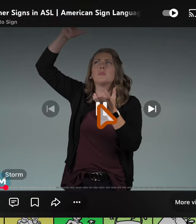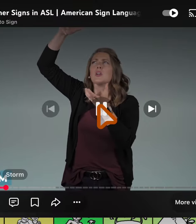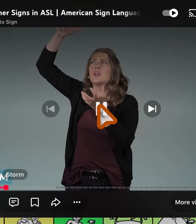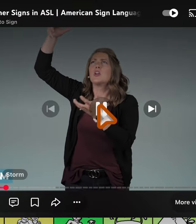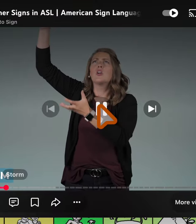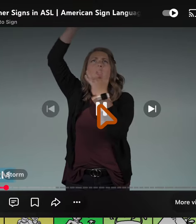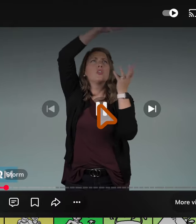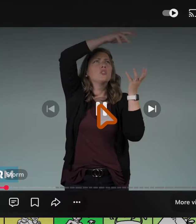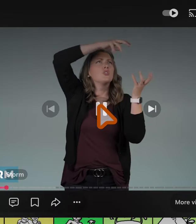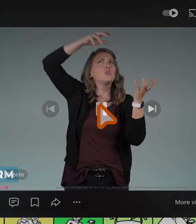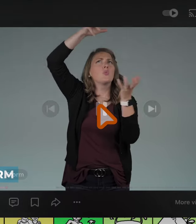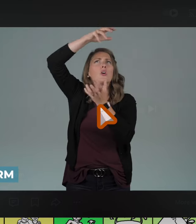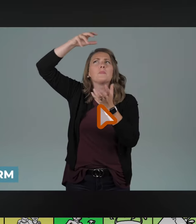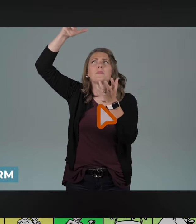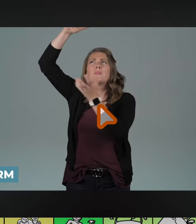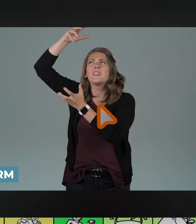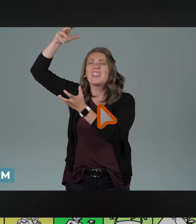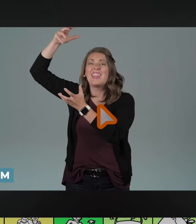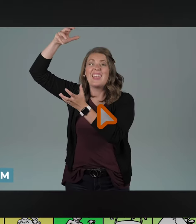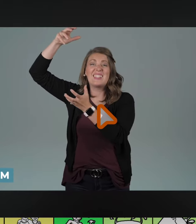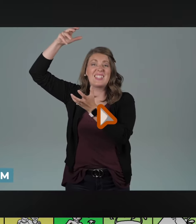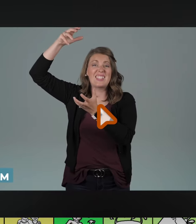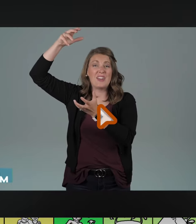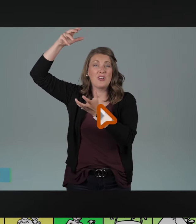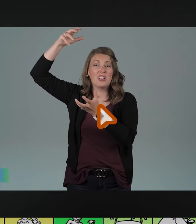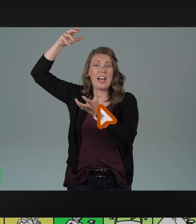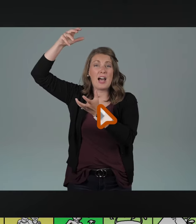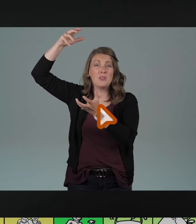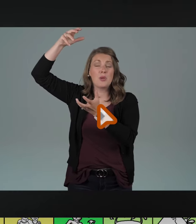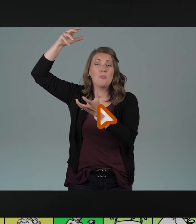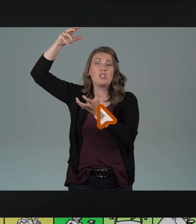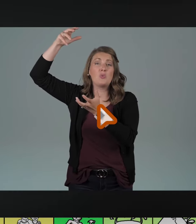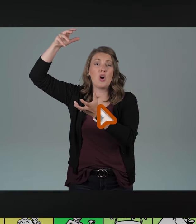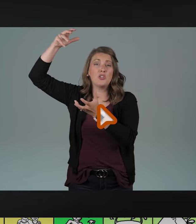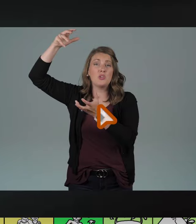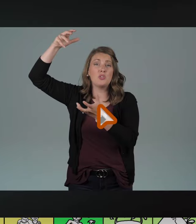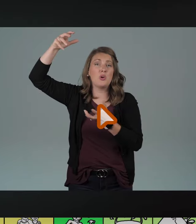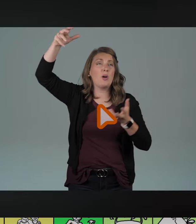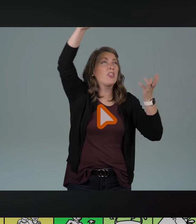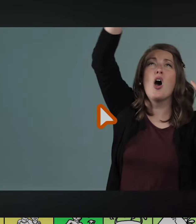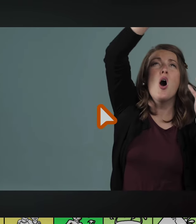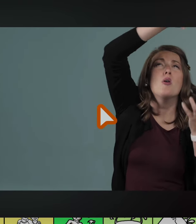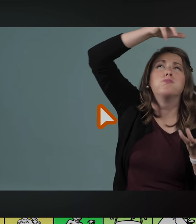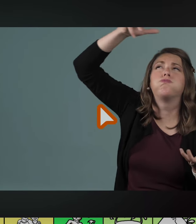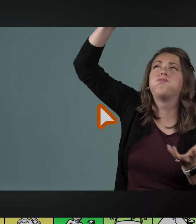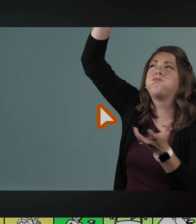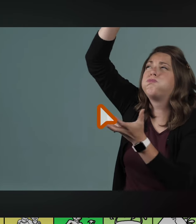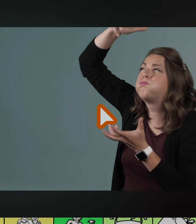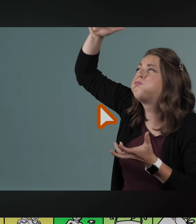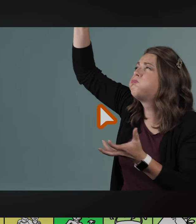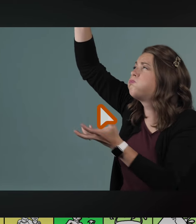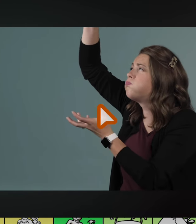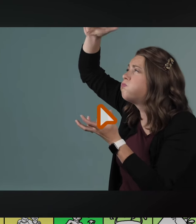Storm. Storm. It's the sign for clouds, but you also do it with